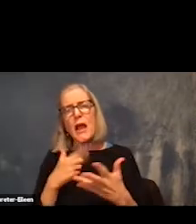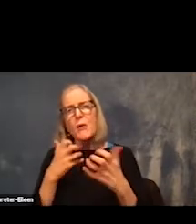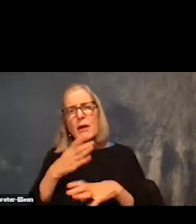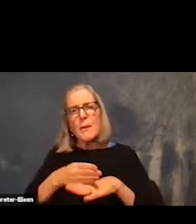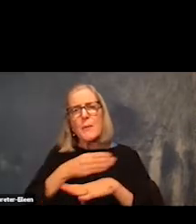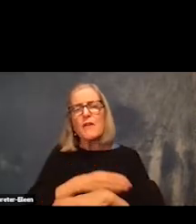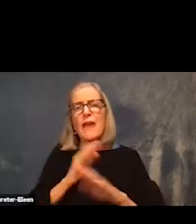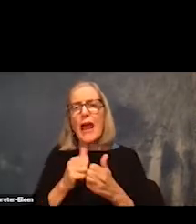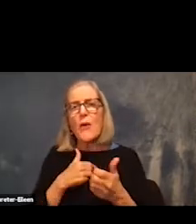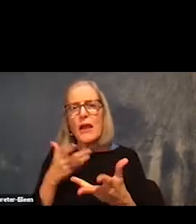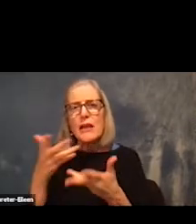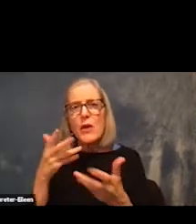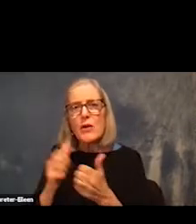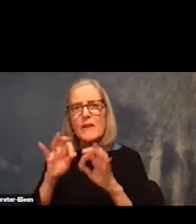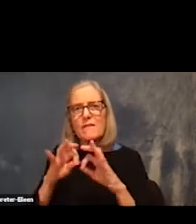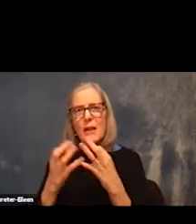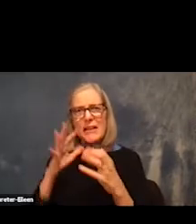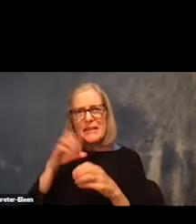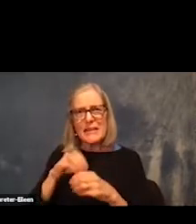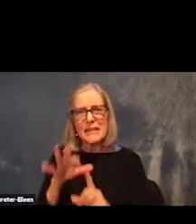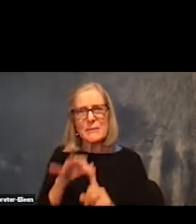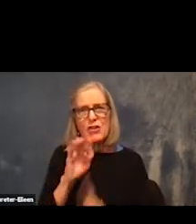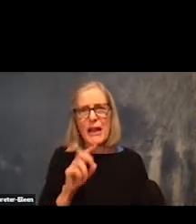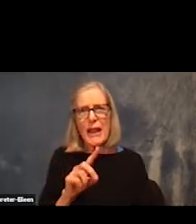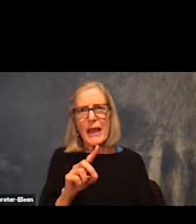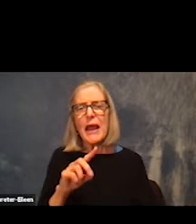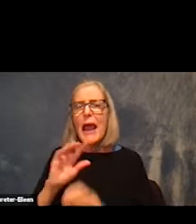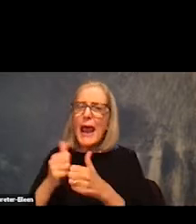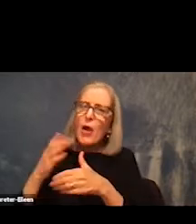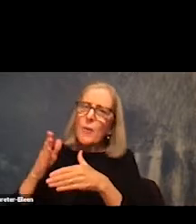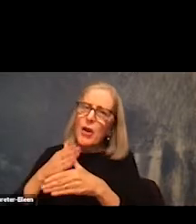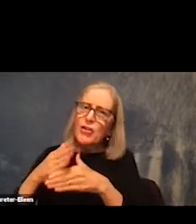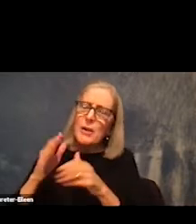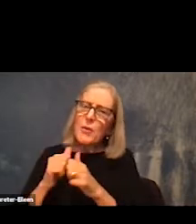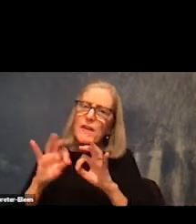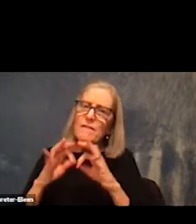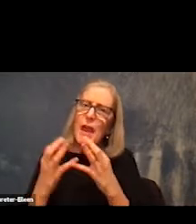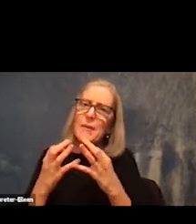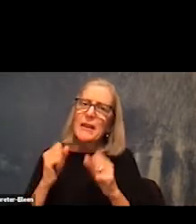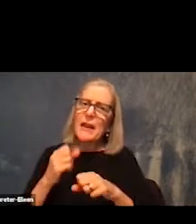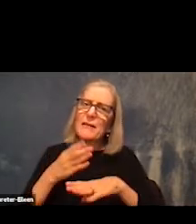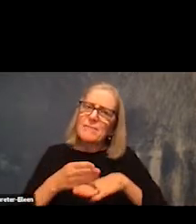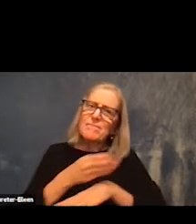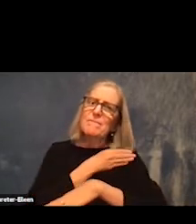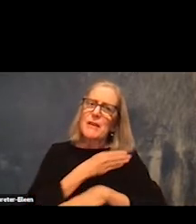within the special education world? How could partnerships with families increase your own effectiveness?